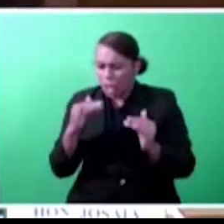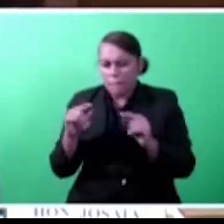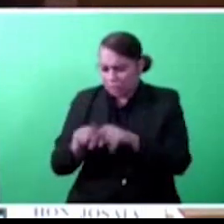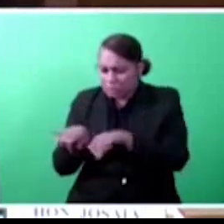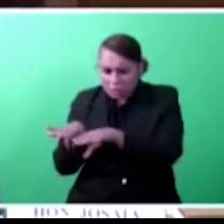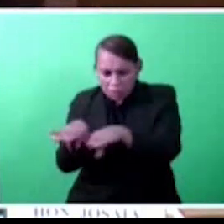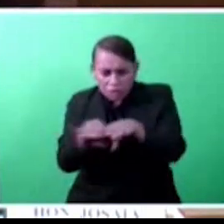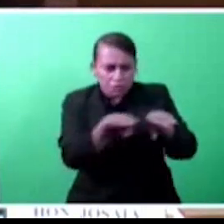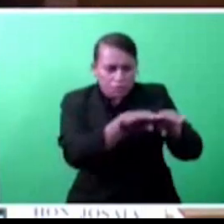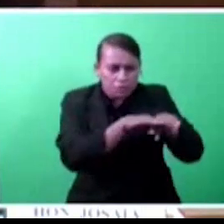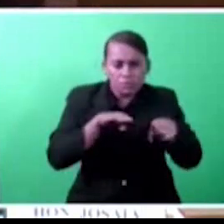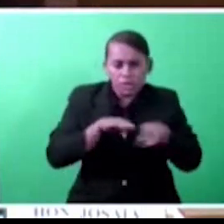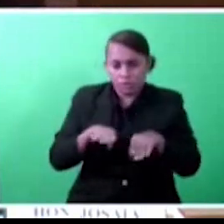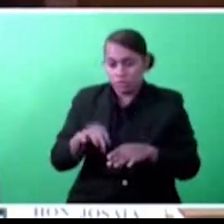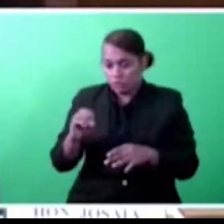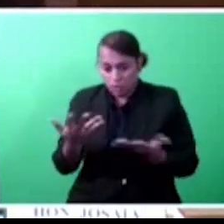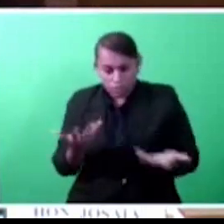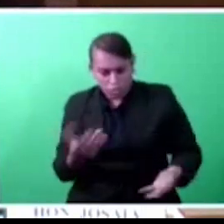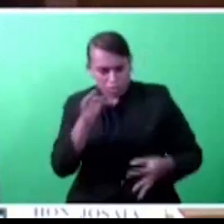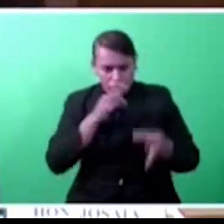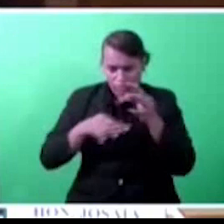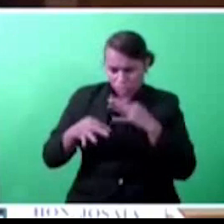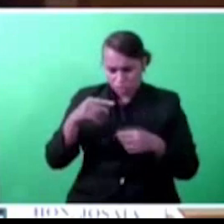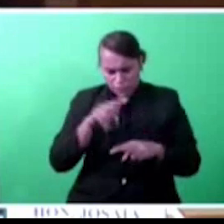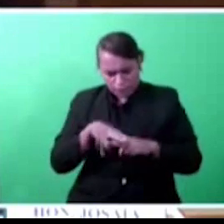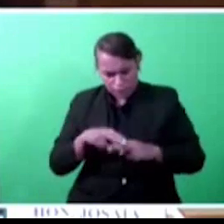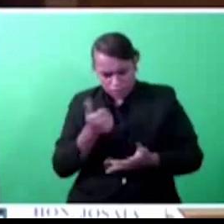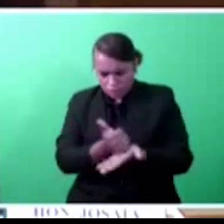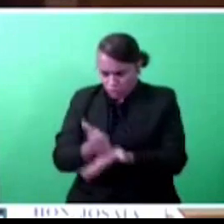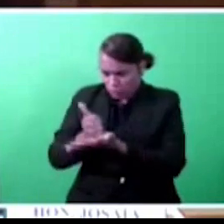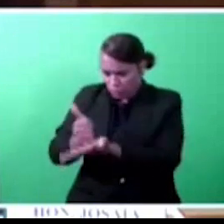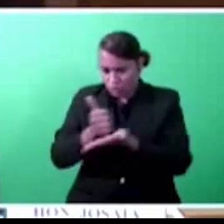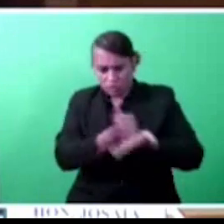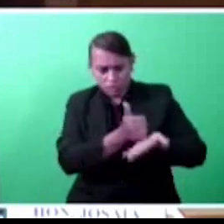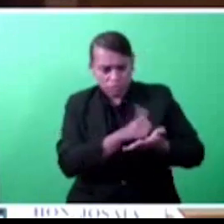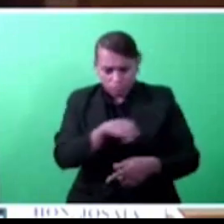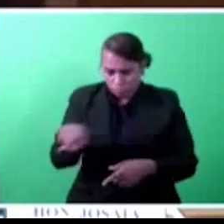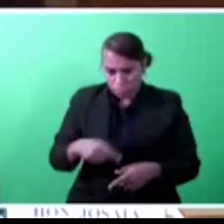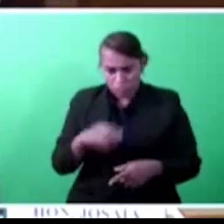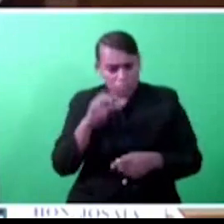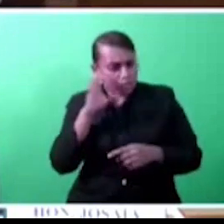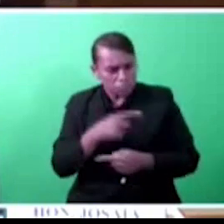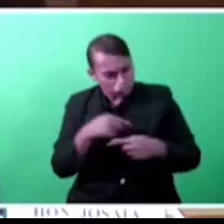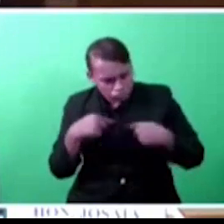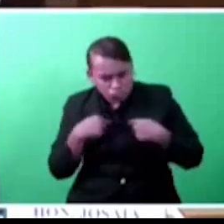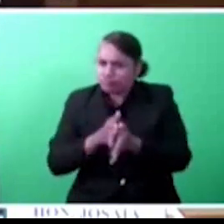range. And so they have asked Fiji to actually assist these countries. And indeed, we're quite keen to